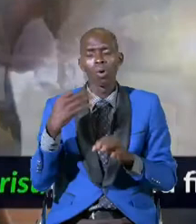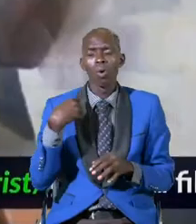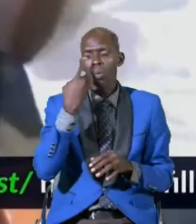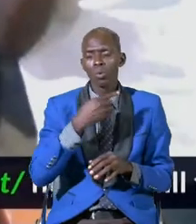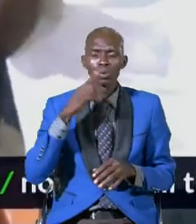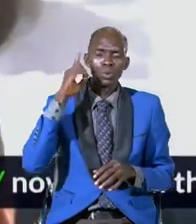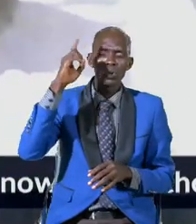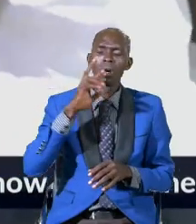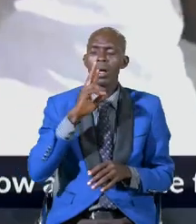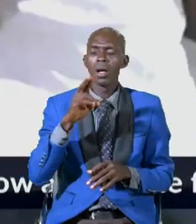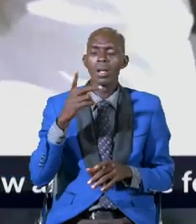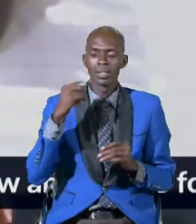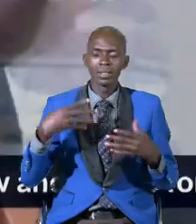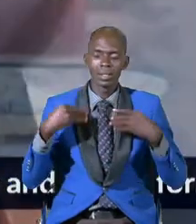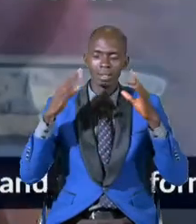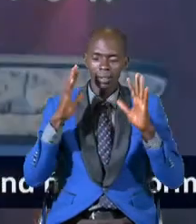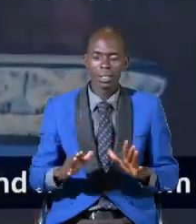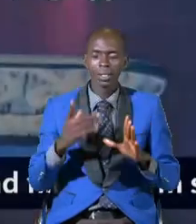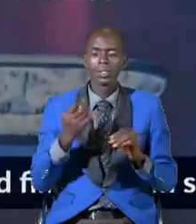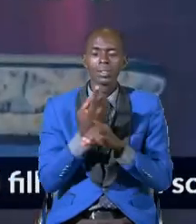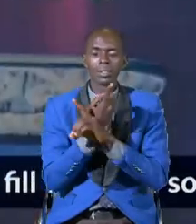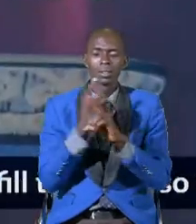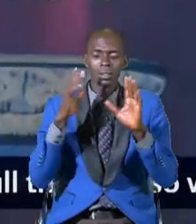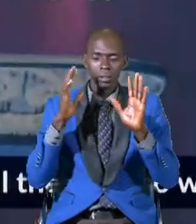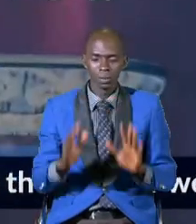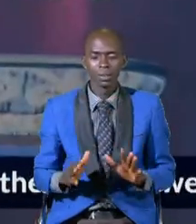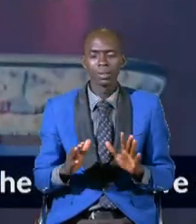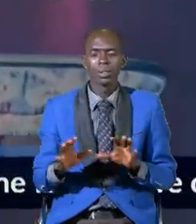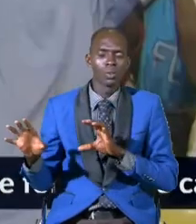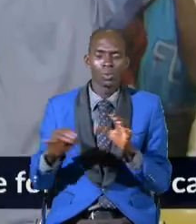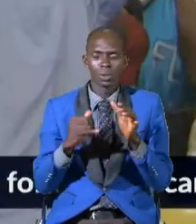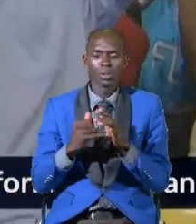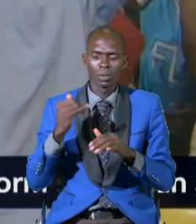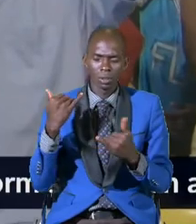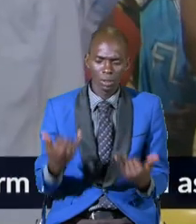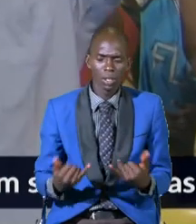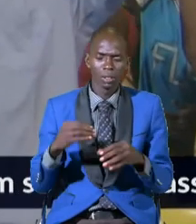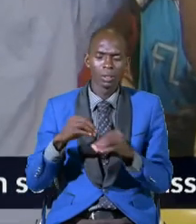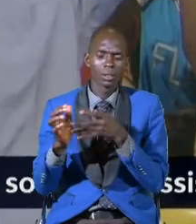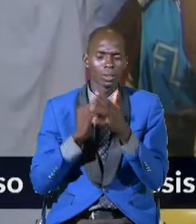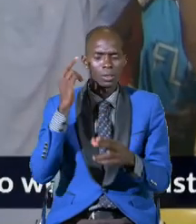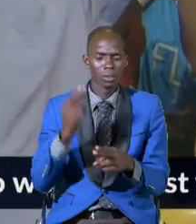the healer, the deliverer, be done right now in Jesus' name.